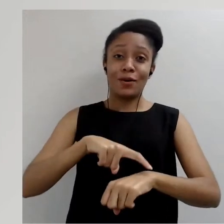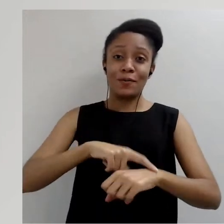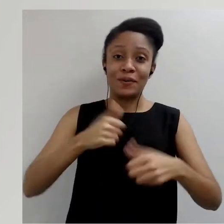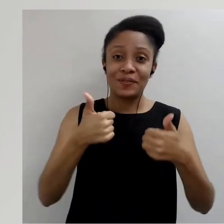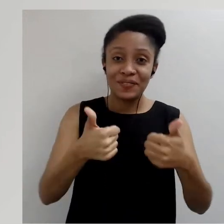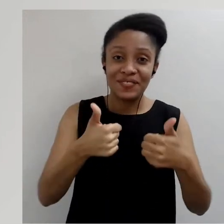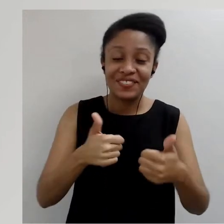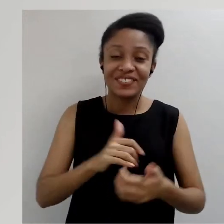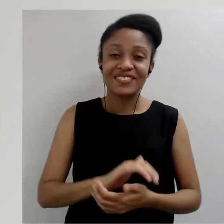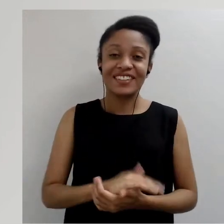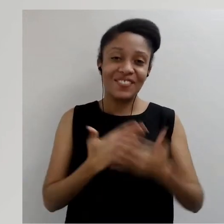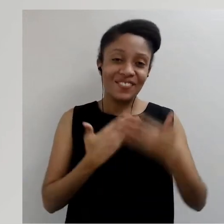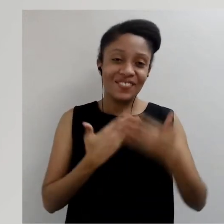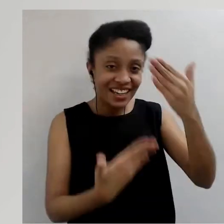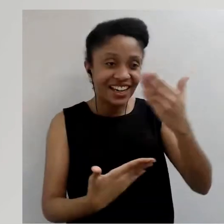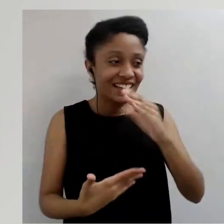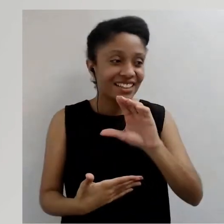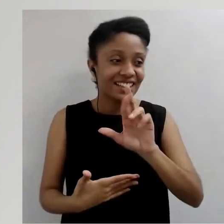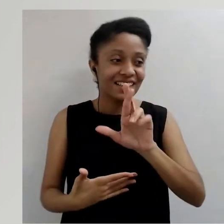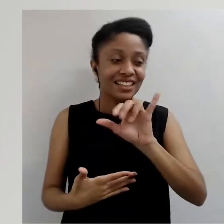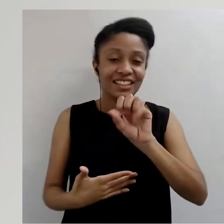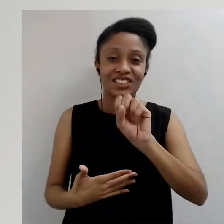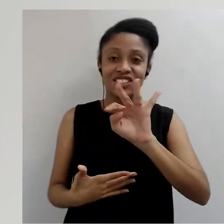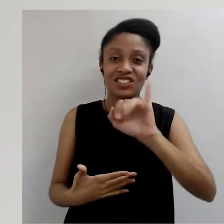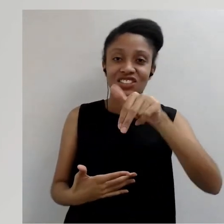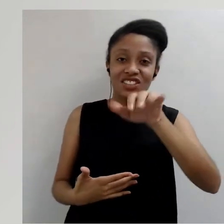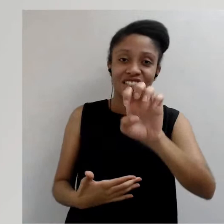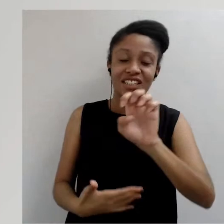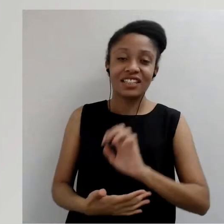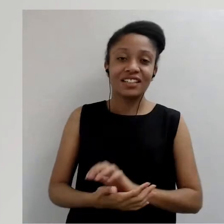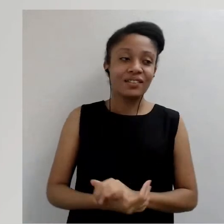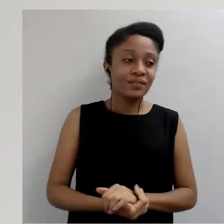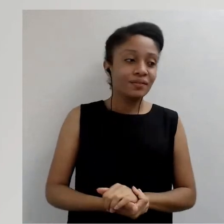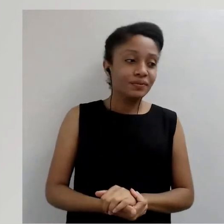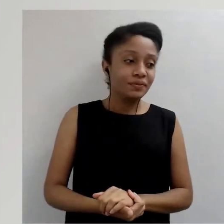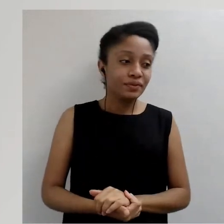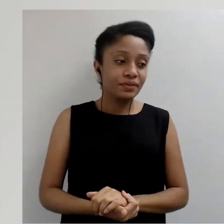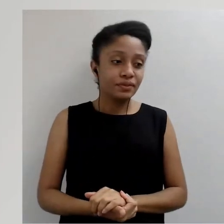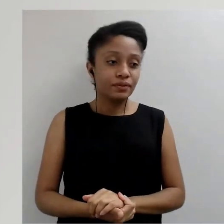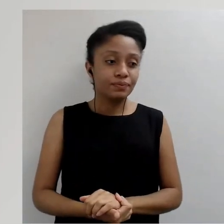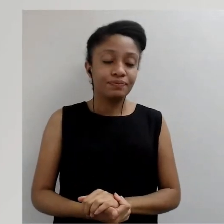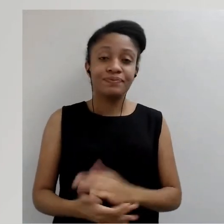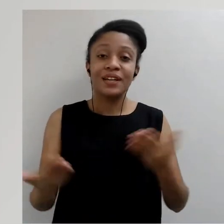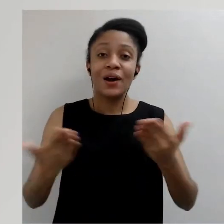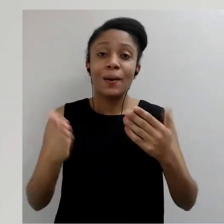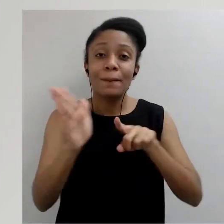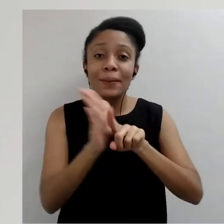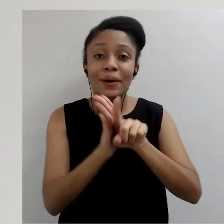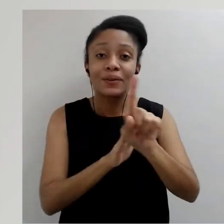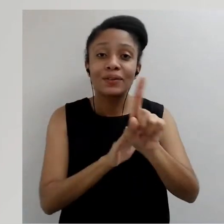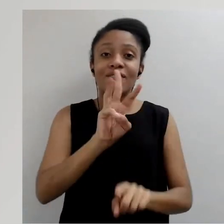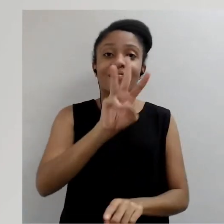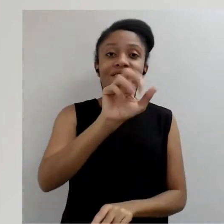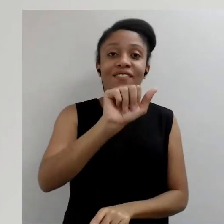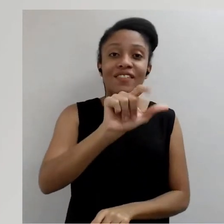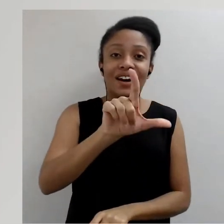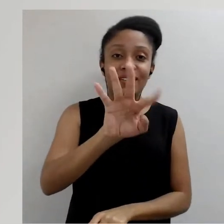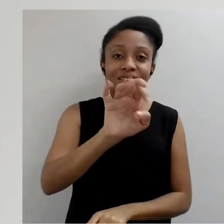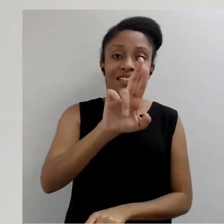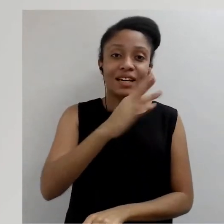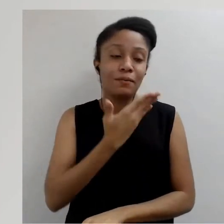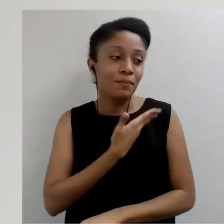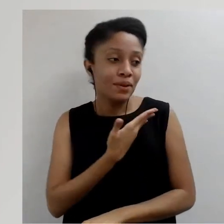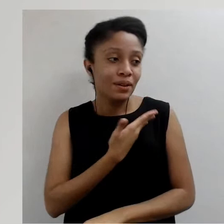because no one will pass the time that they have. So now the question is for my friend